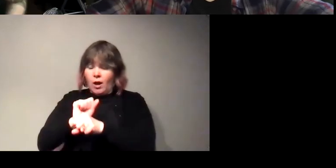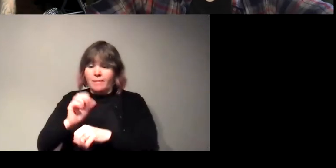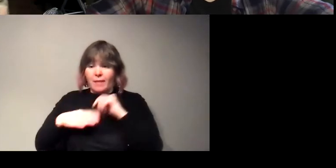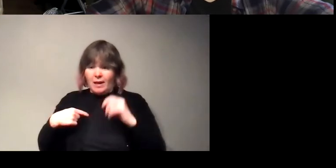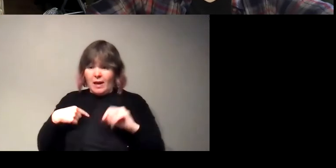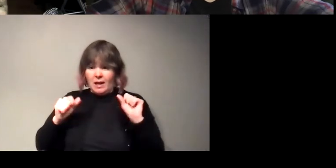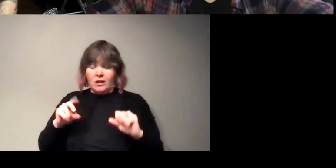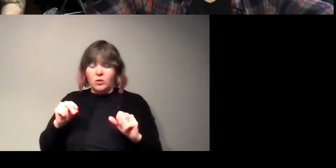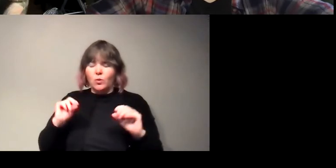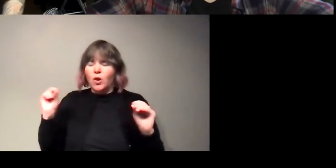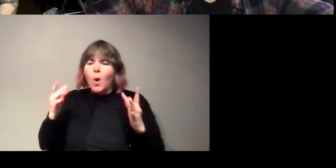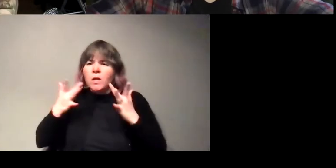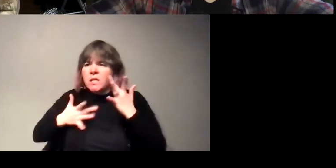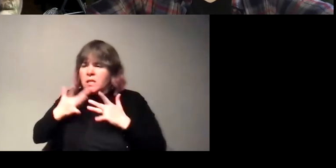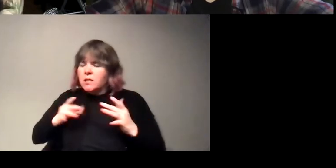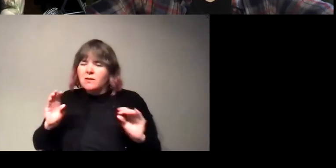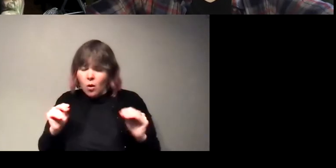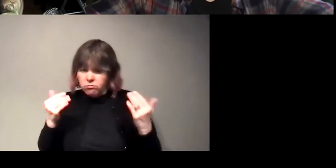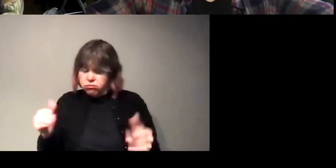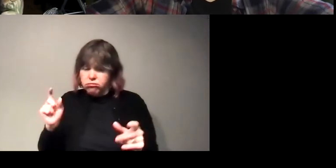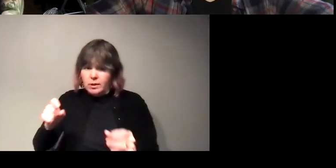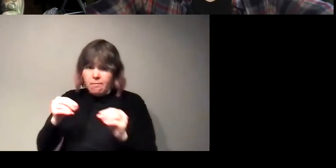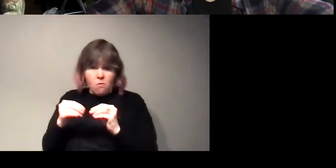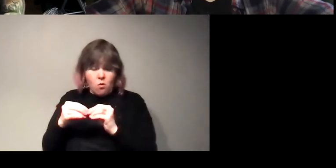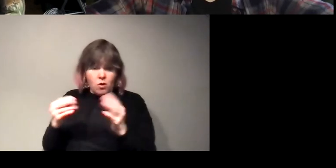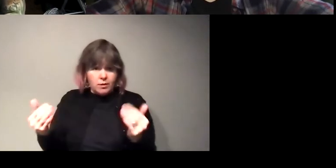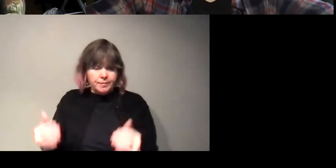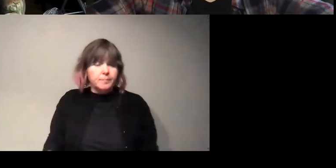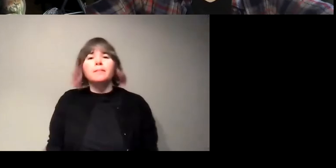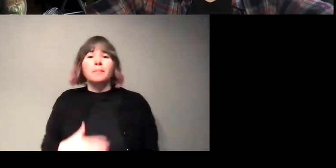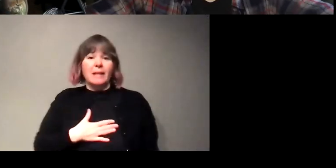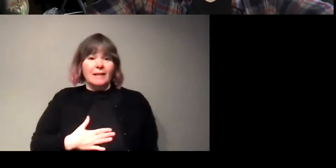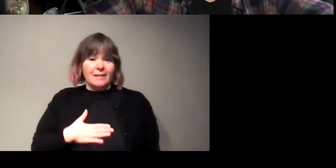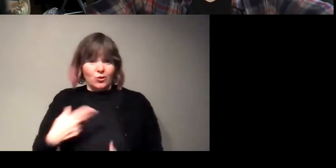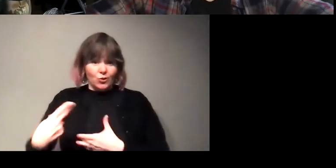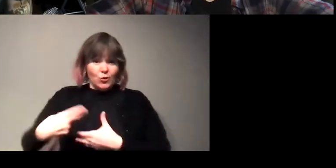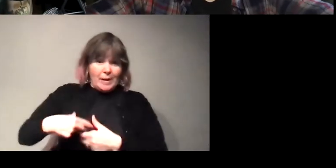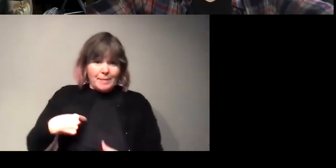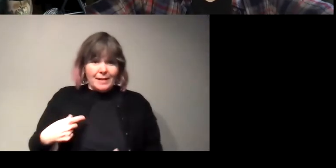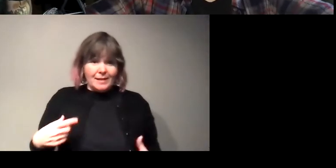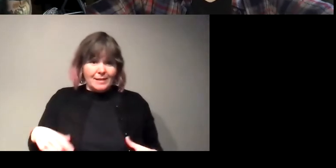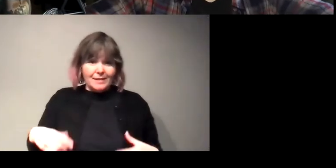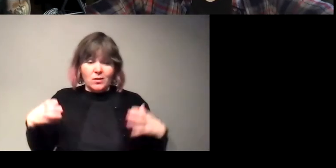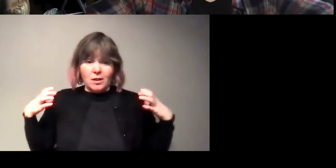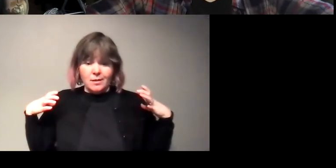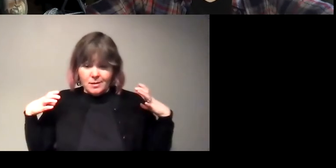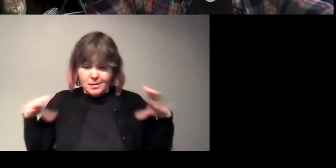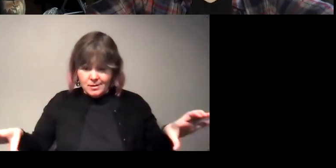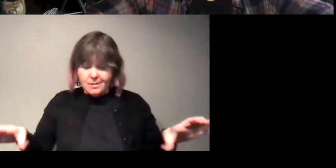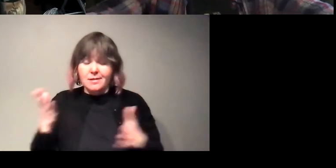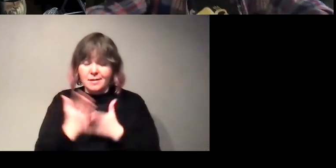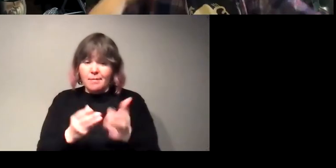is no shortage of need for this type of work. So please come join me. Come take off some of the load.